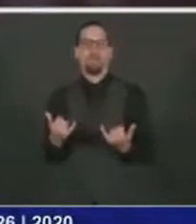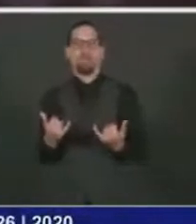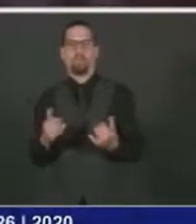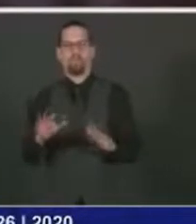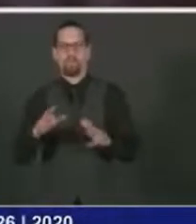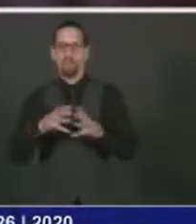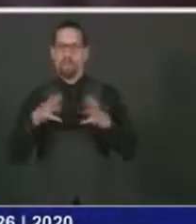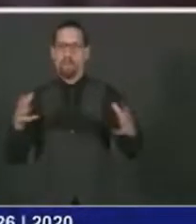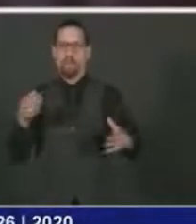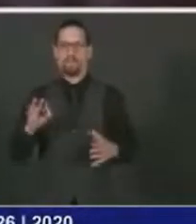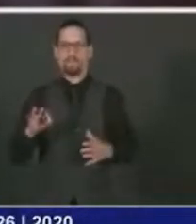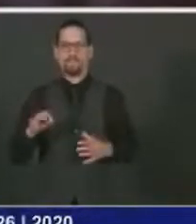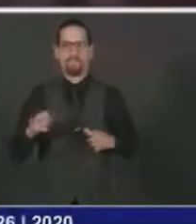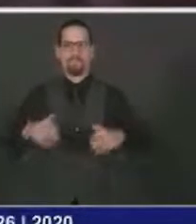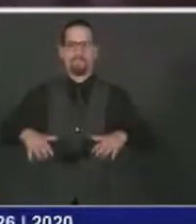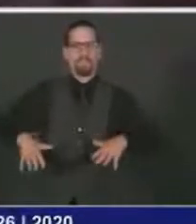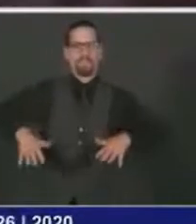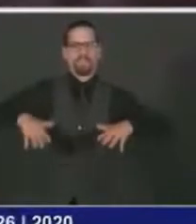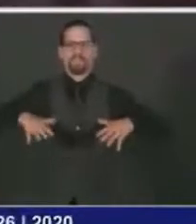anxiety, uncertainty,